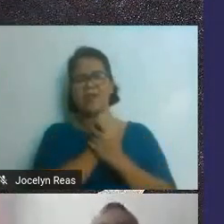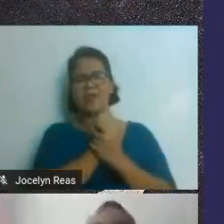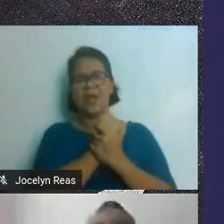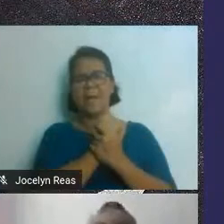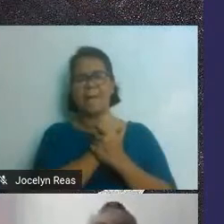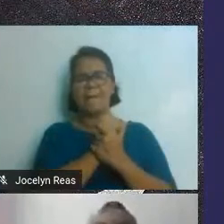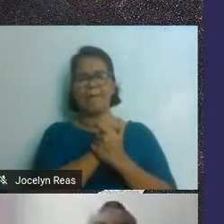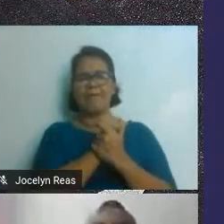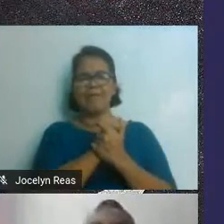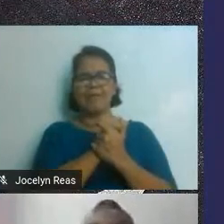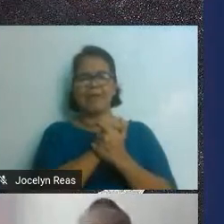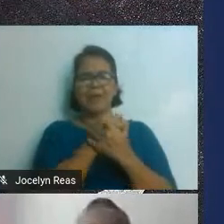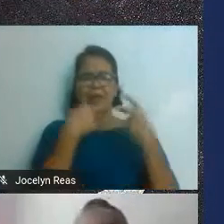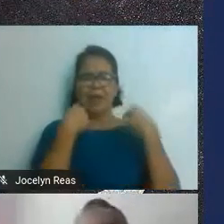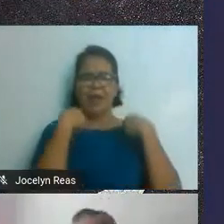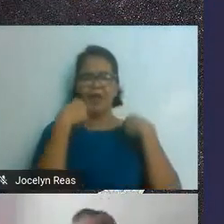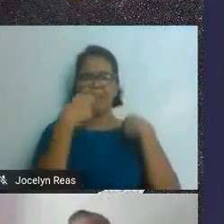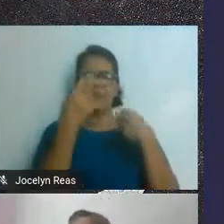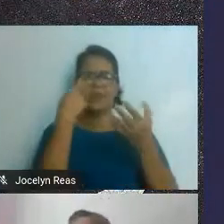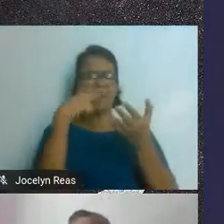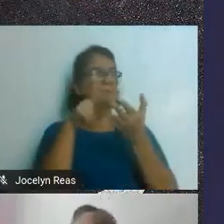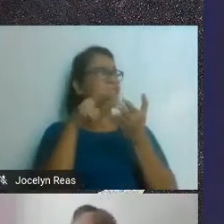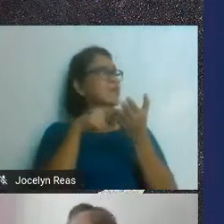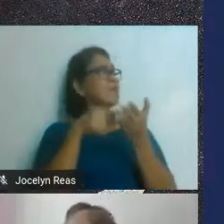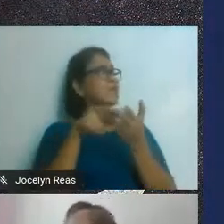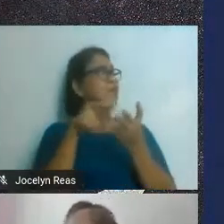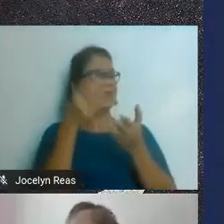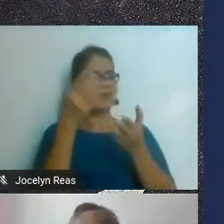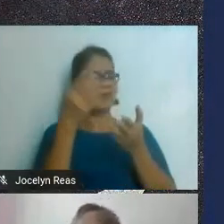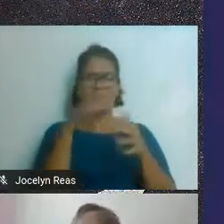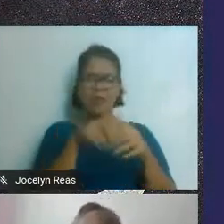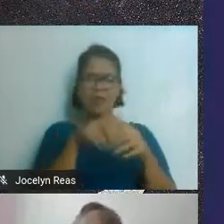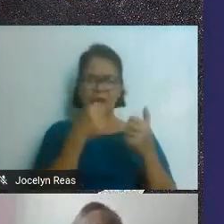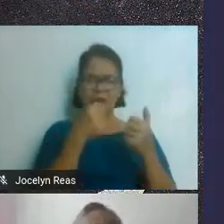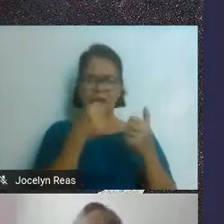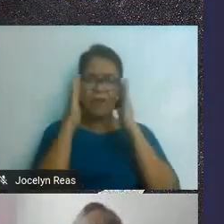how we can be more focused on learning. Sa totoo lang,